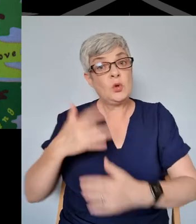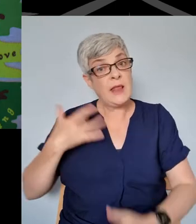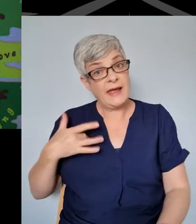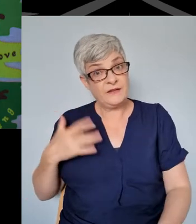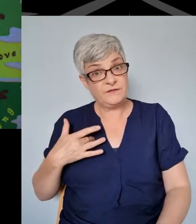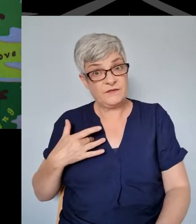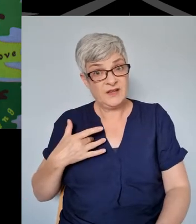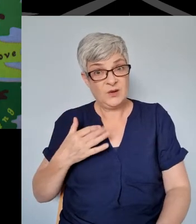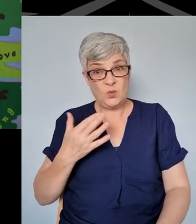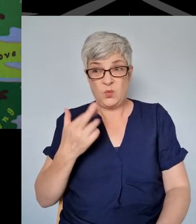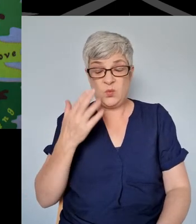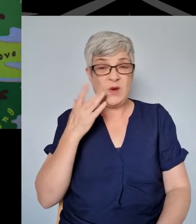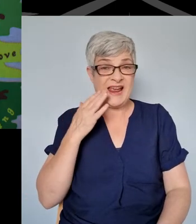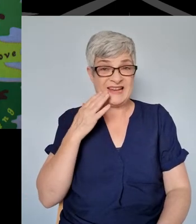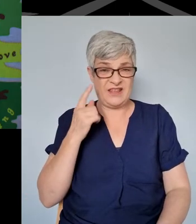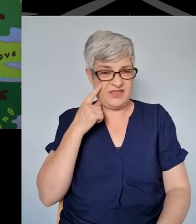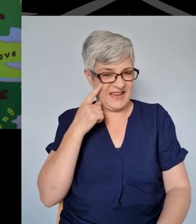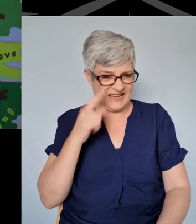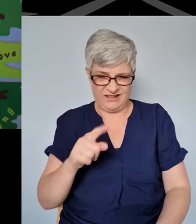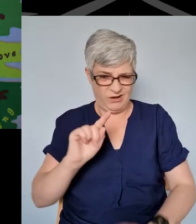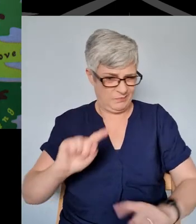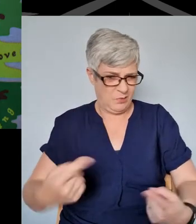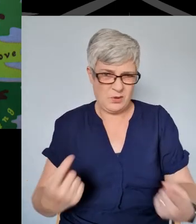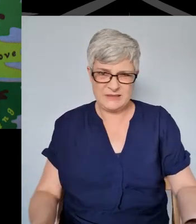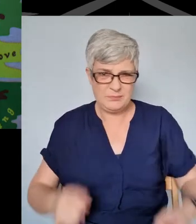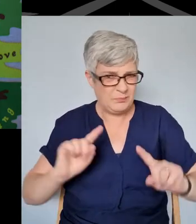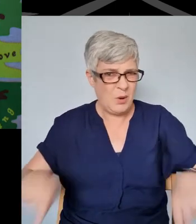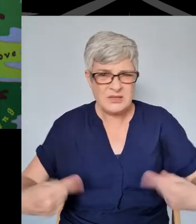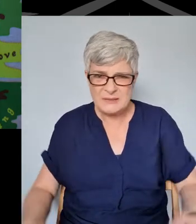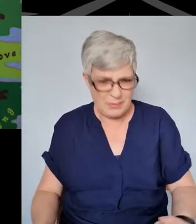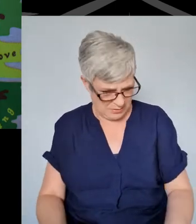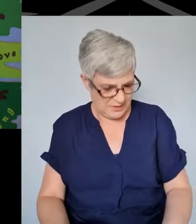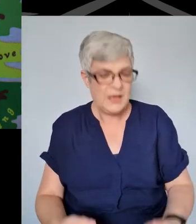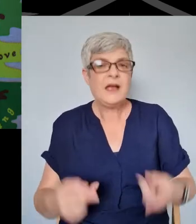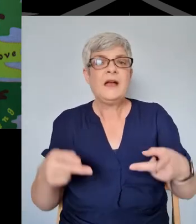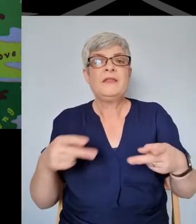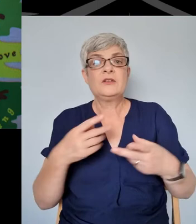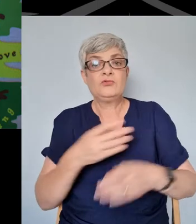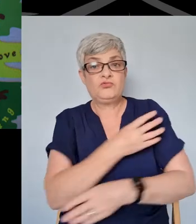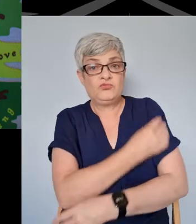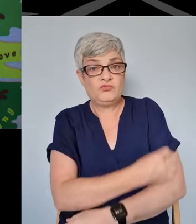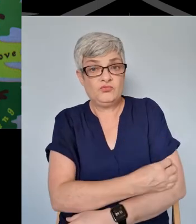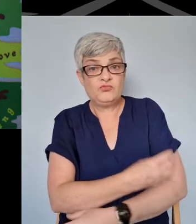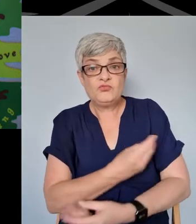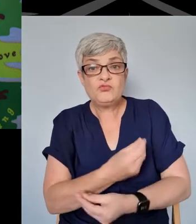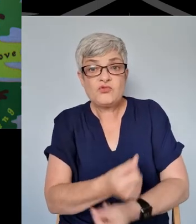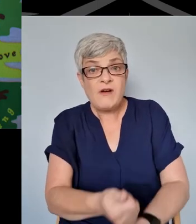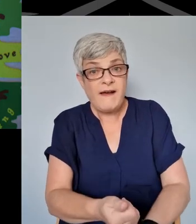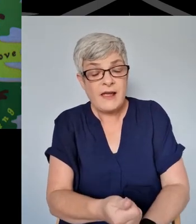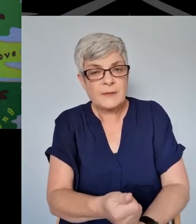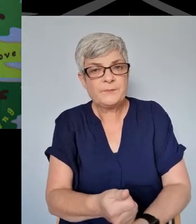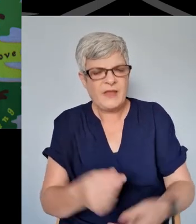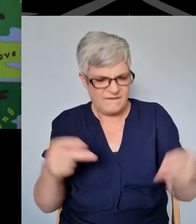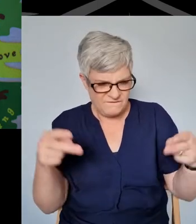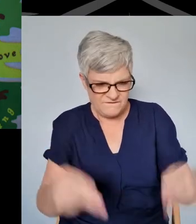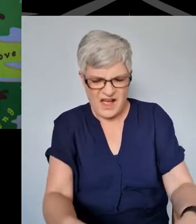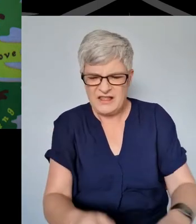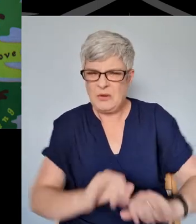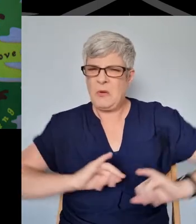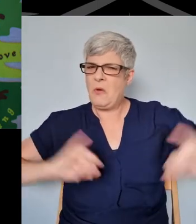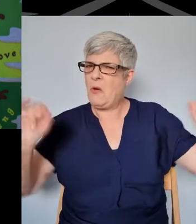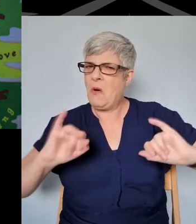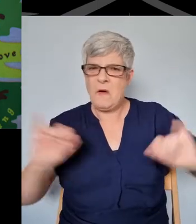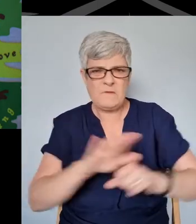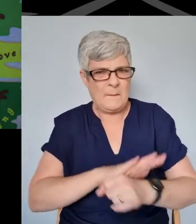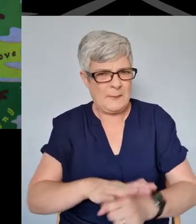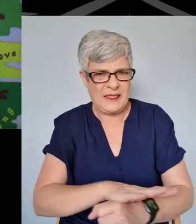seemingly beyond hope, as Ezekiel is taken to the valley of dry bones. Now, that valley would be a horrific place